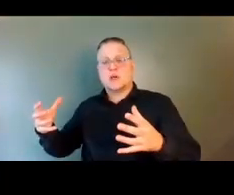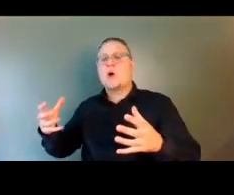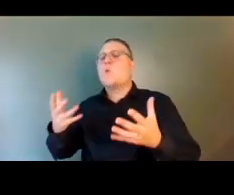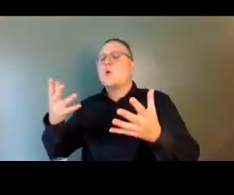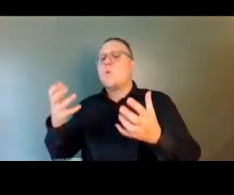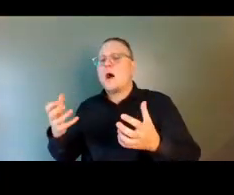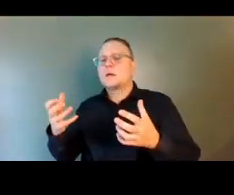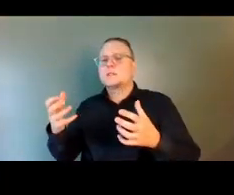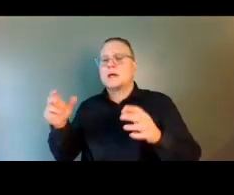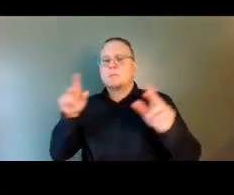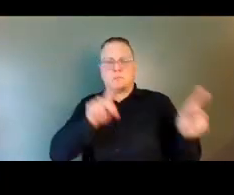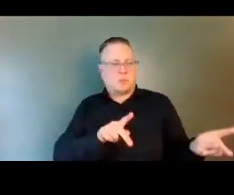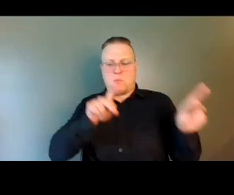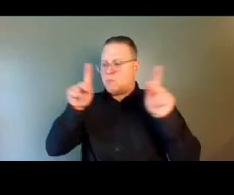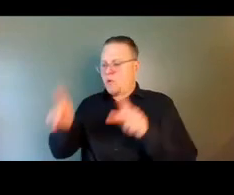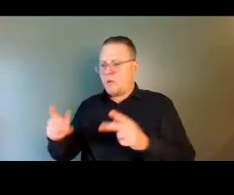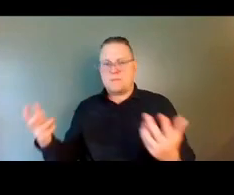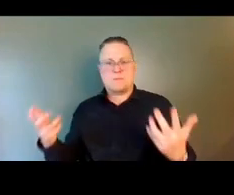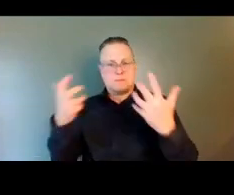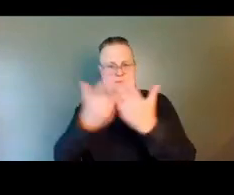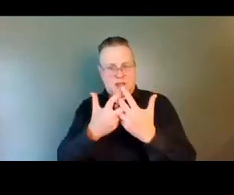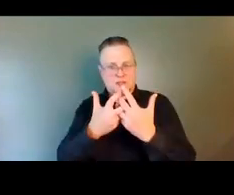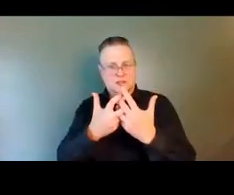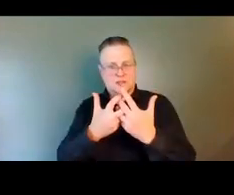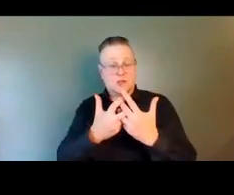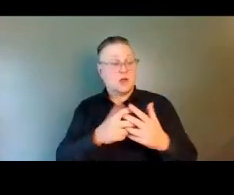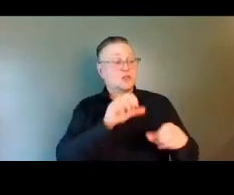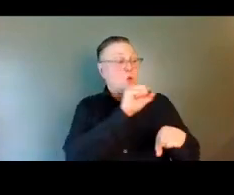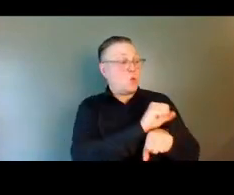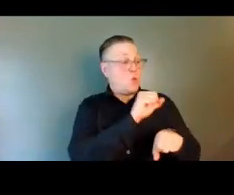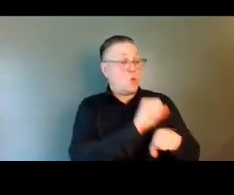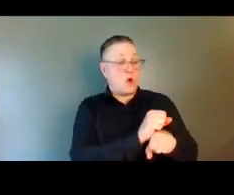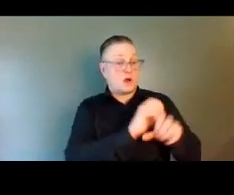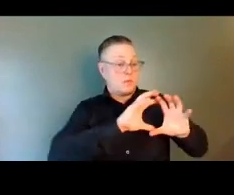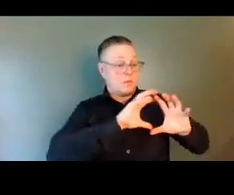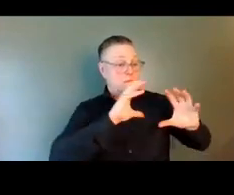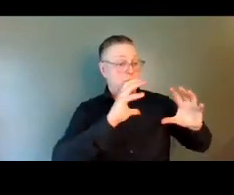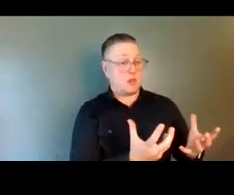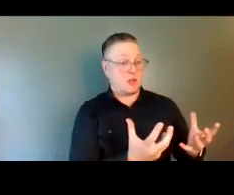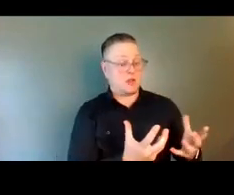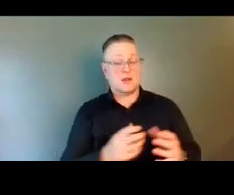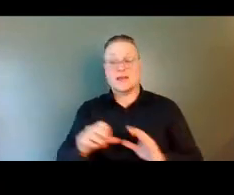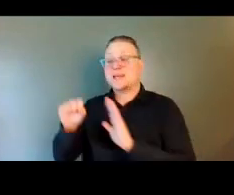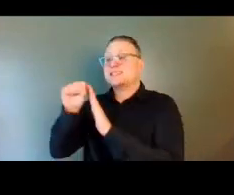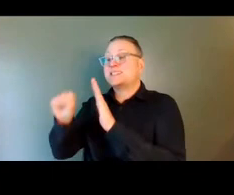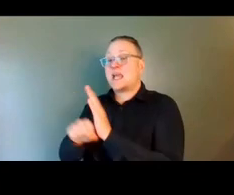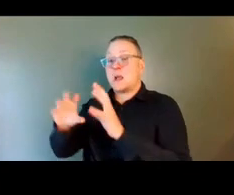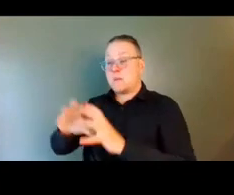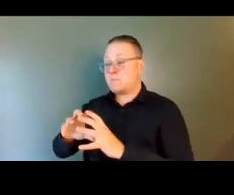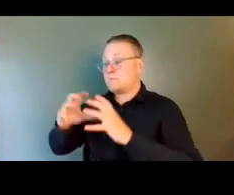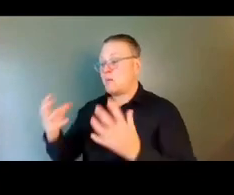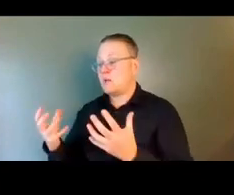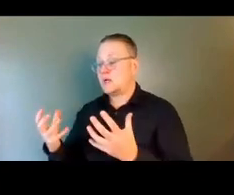our work population needs to mirror the population within Minnesota. We